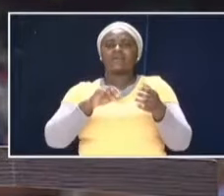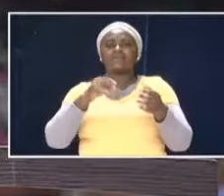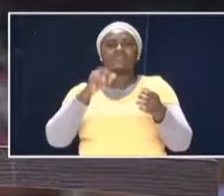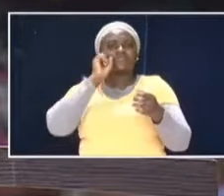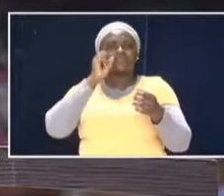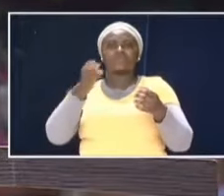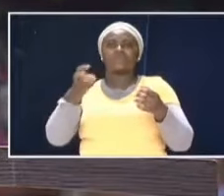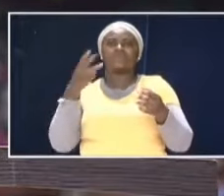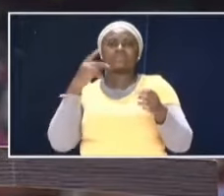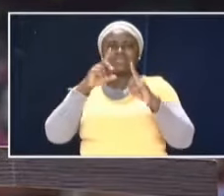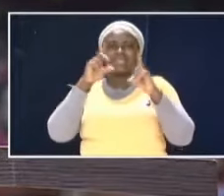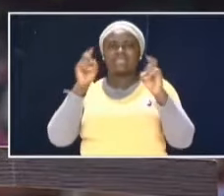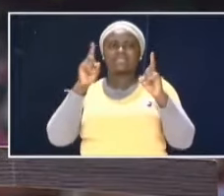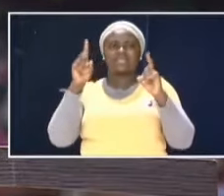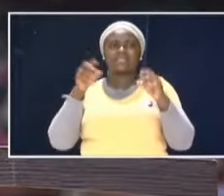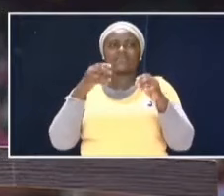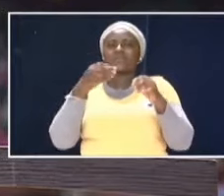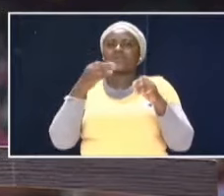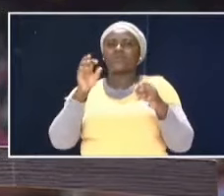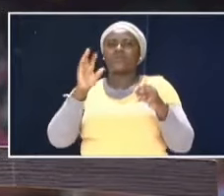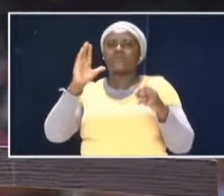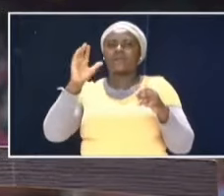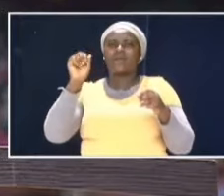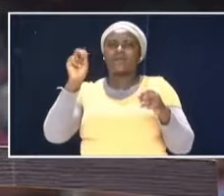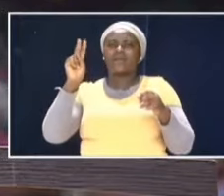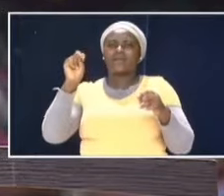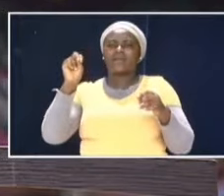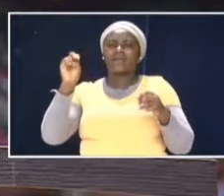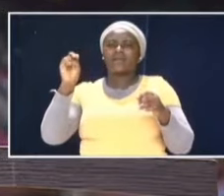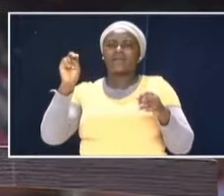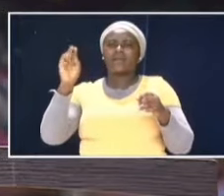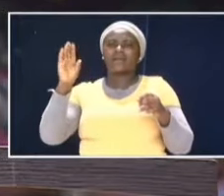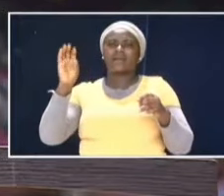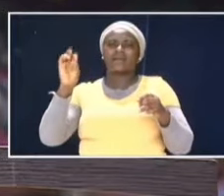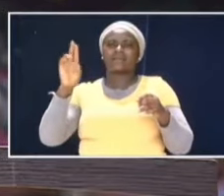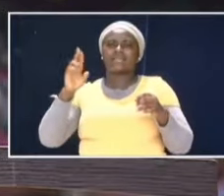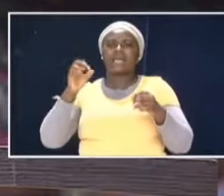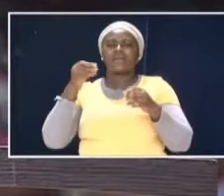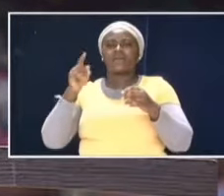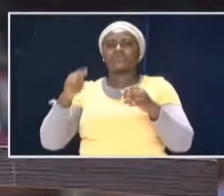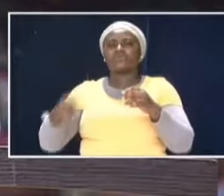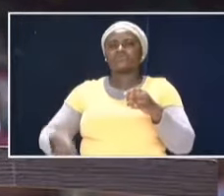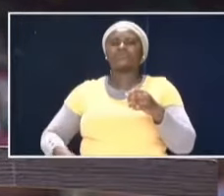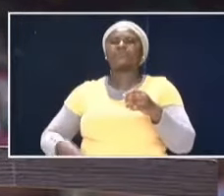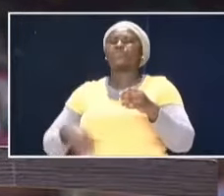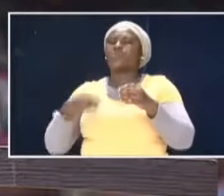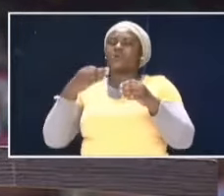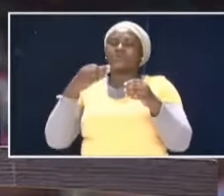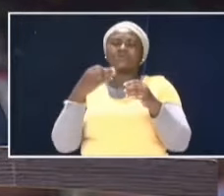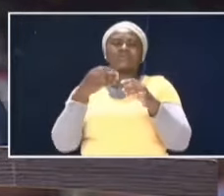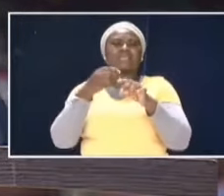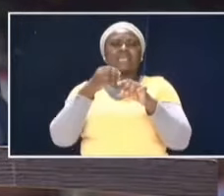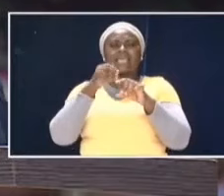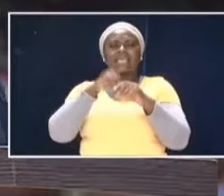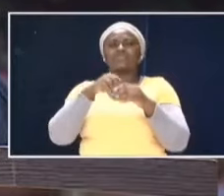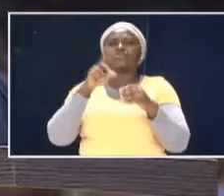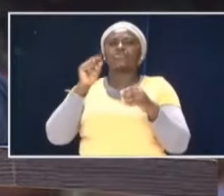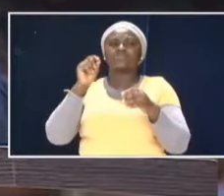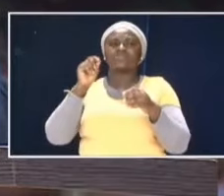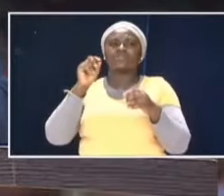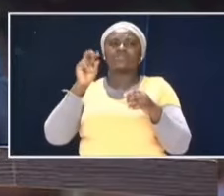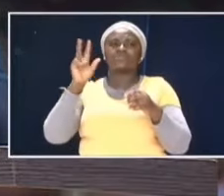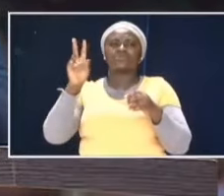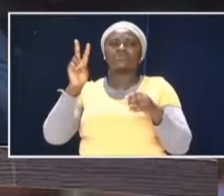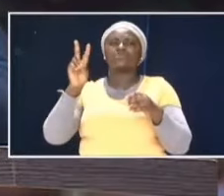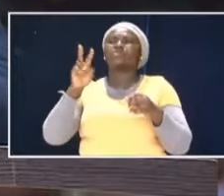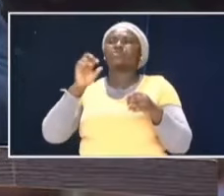uterus in December 2022, and it was life-threatening. She